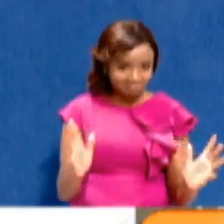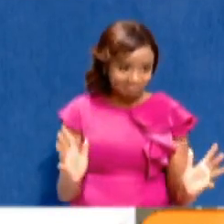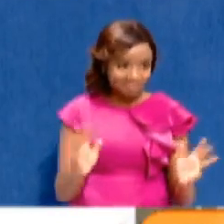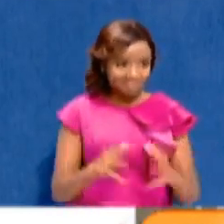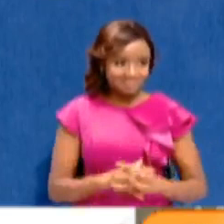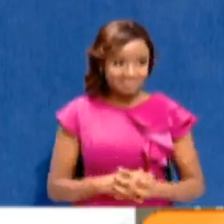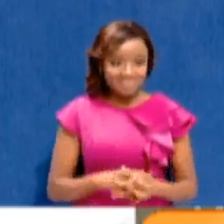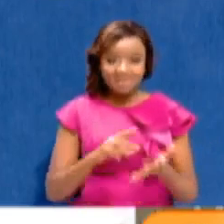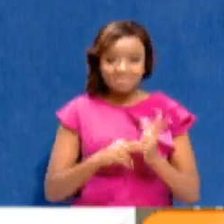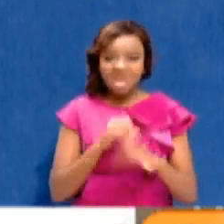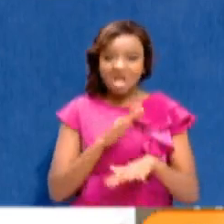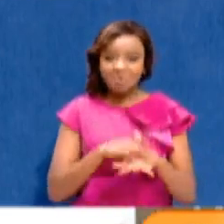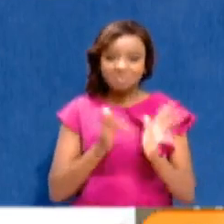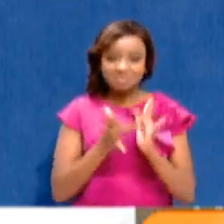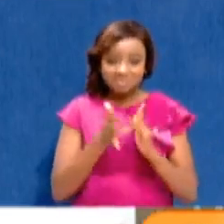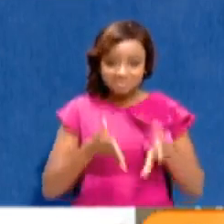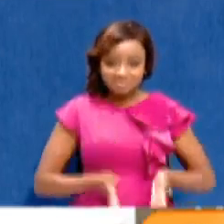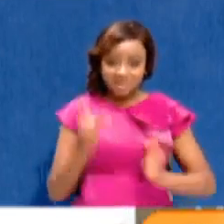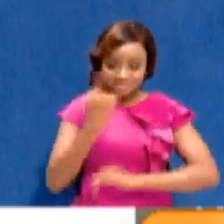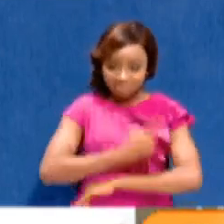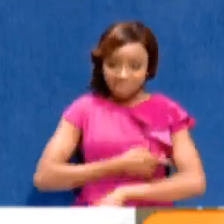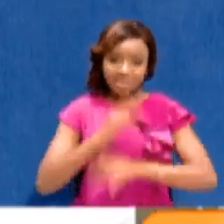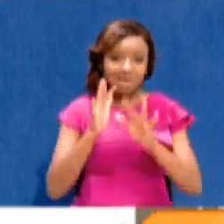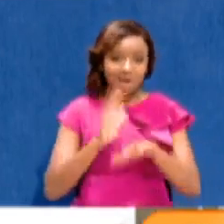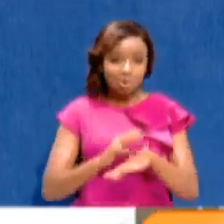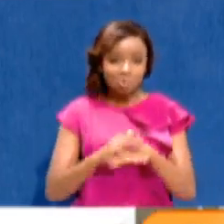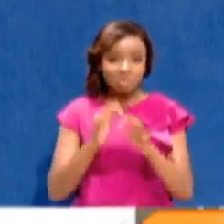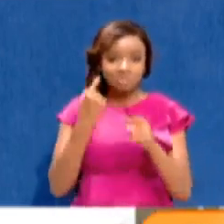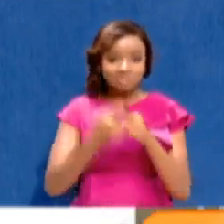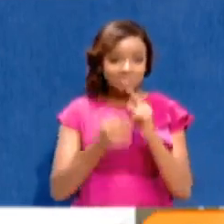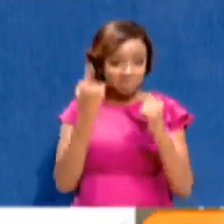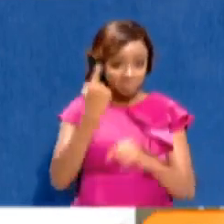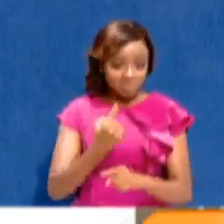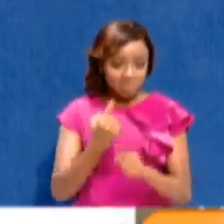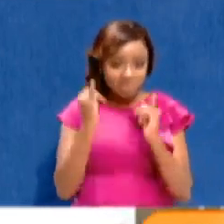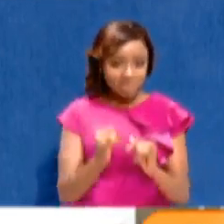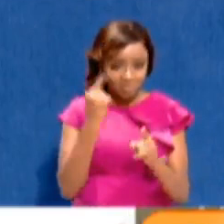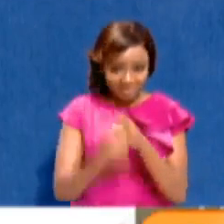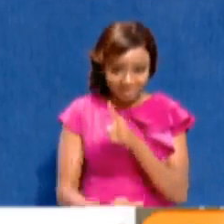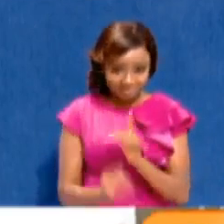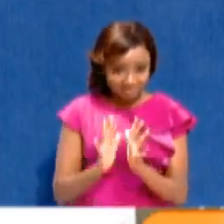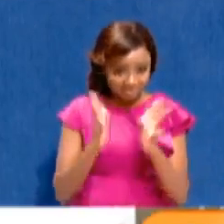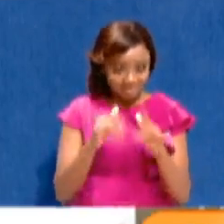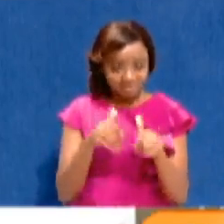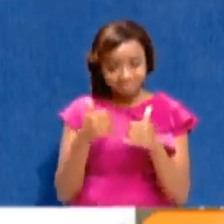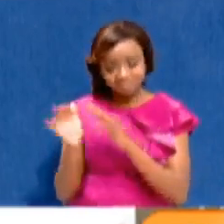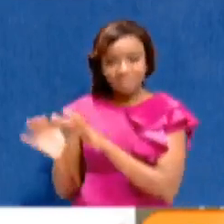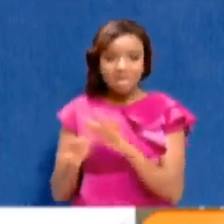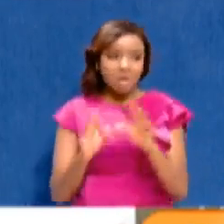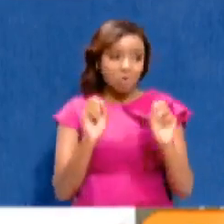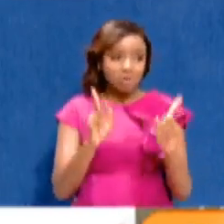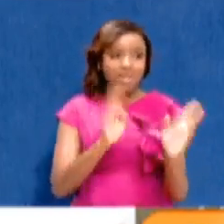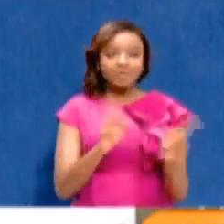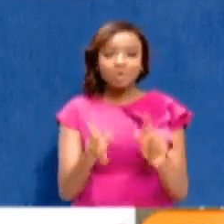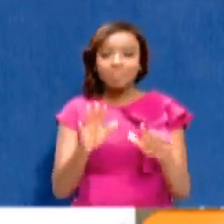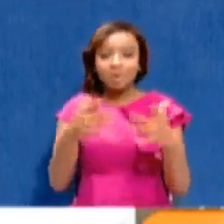Christmas and a good New Year. However, this year things are different. So let's talk about what it usually is, all right? So let's take a look at this map.